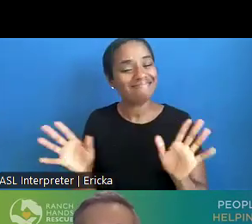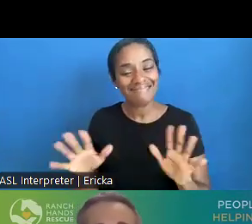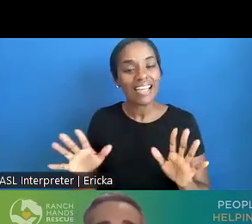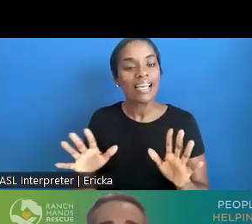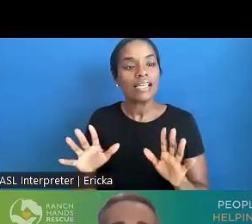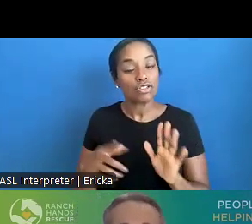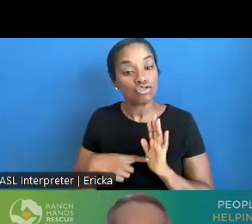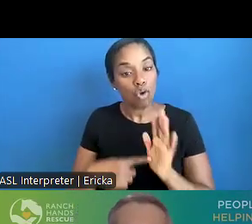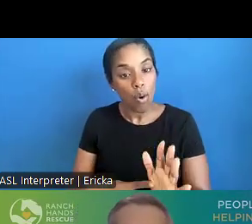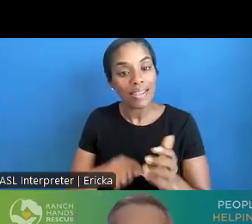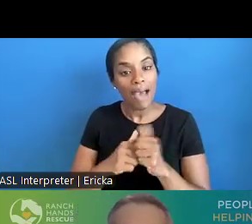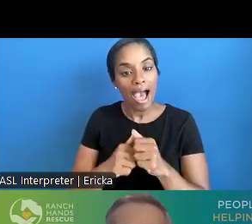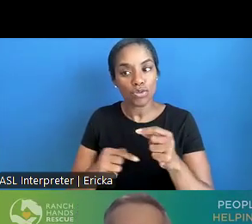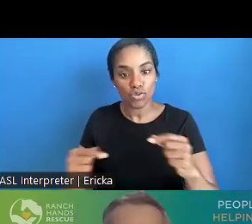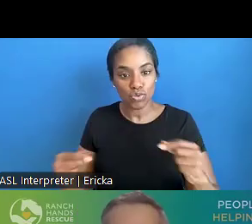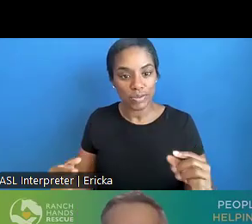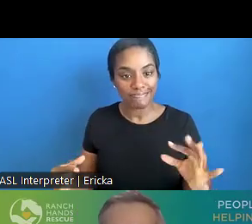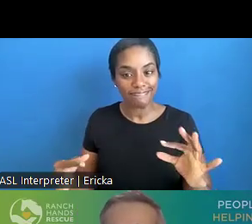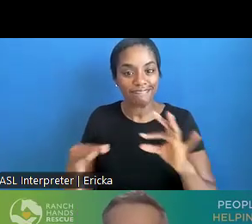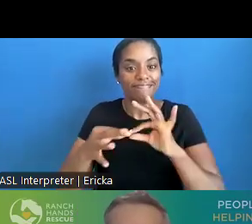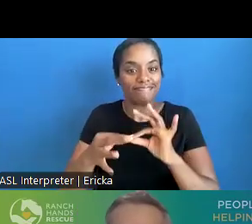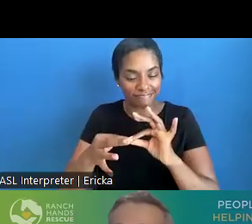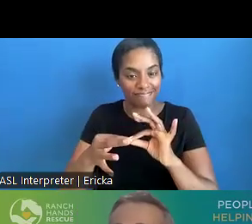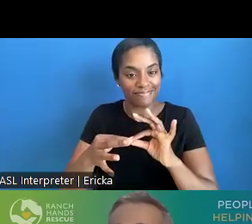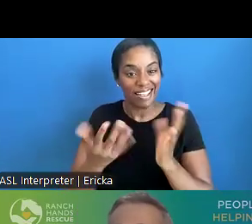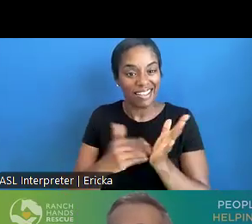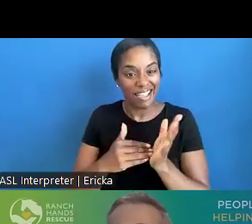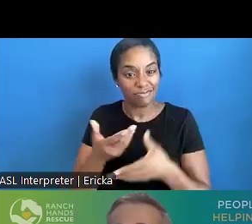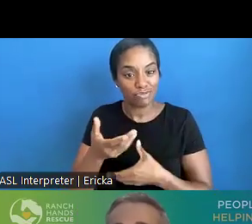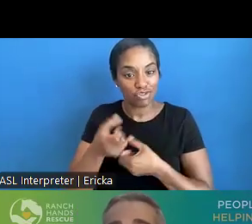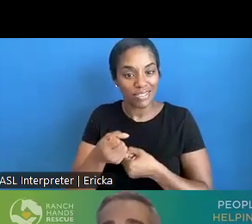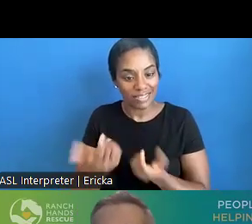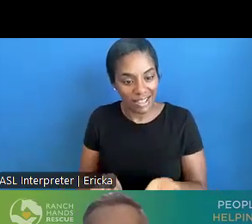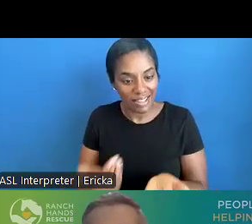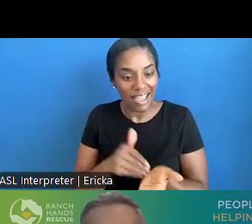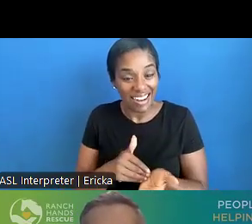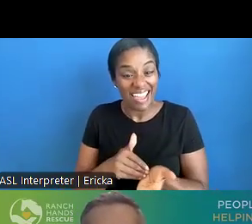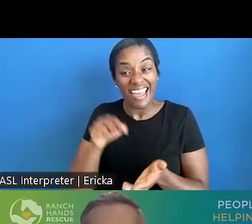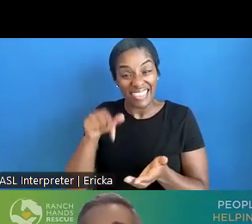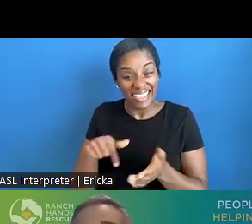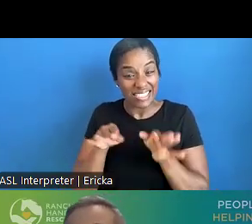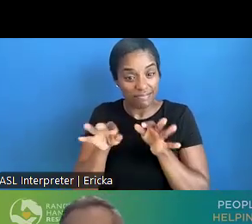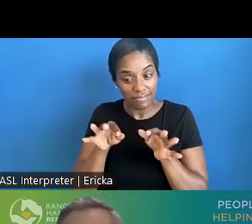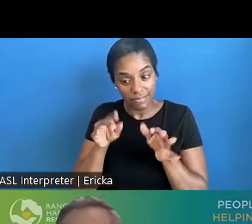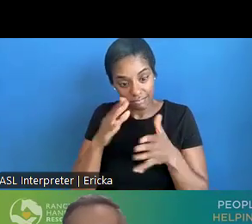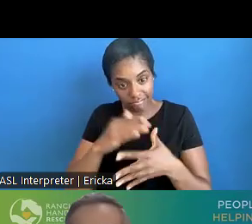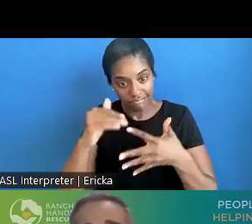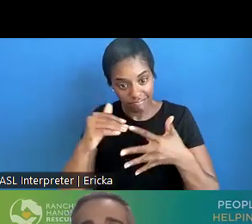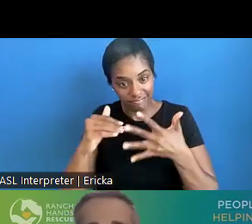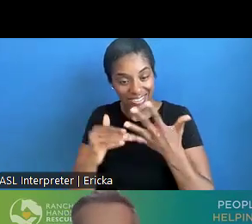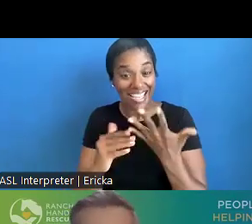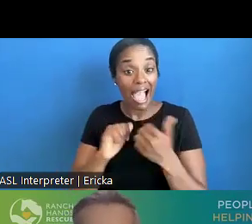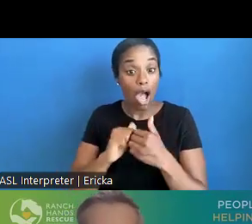trust. And here's how we reestablish the safety that's necessary to build said trust, which then leads to